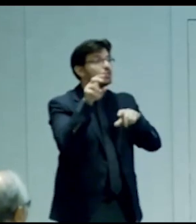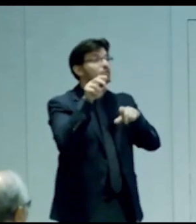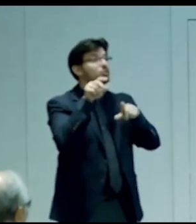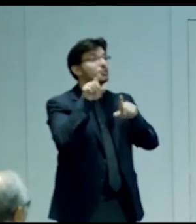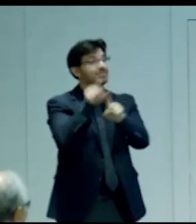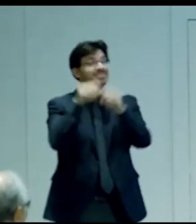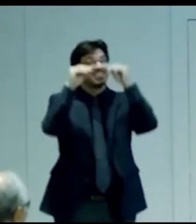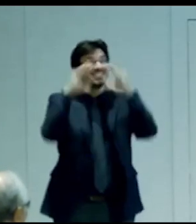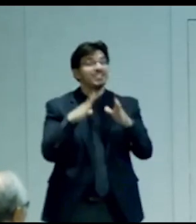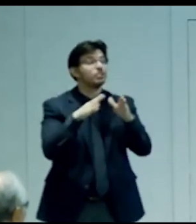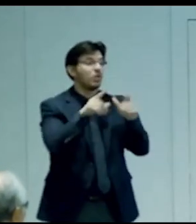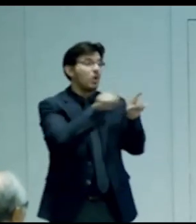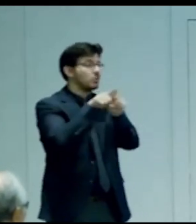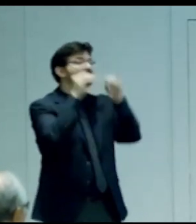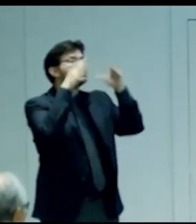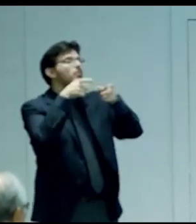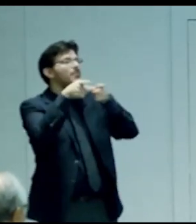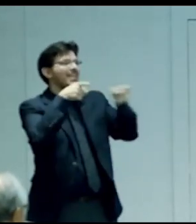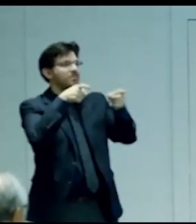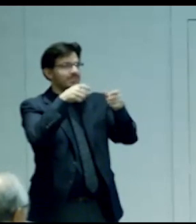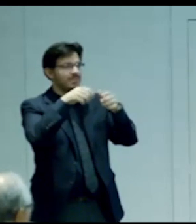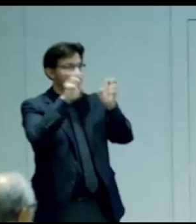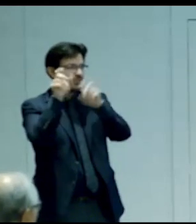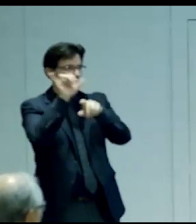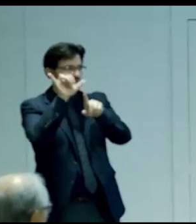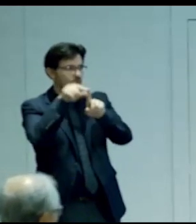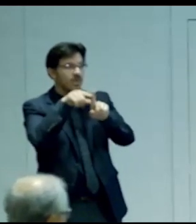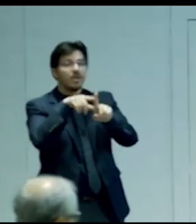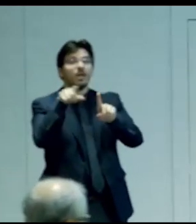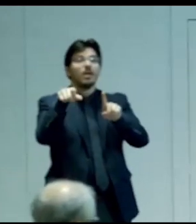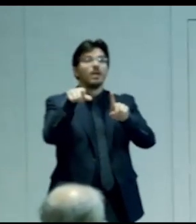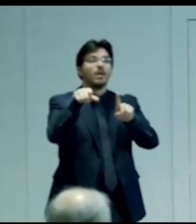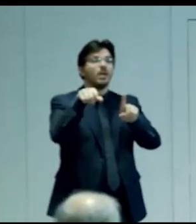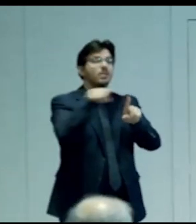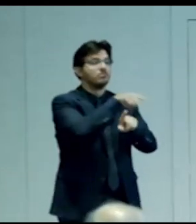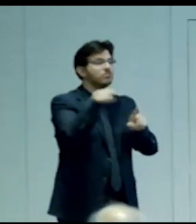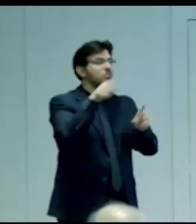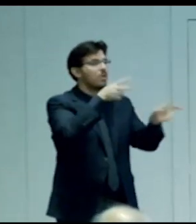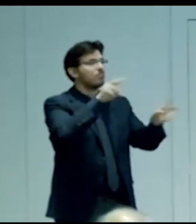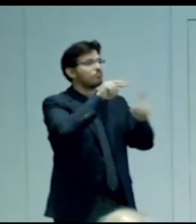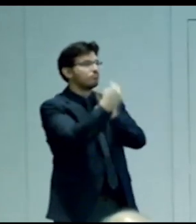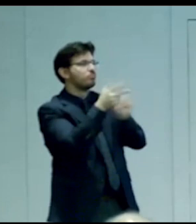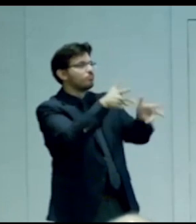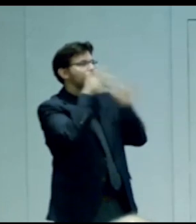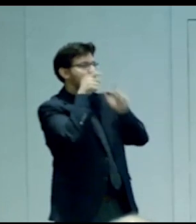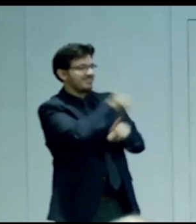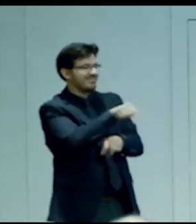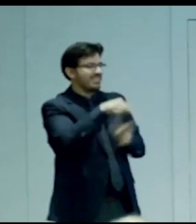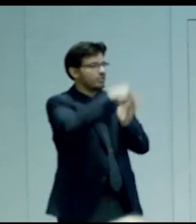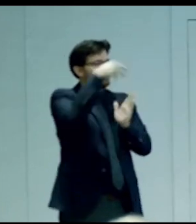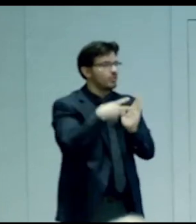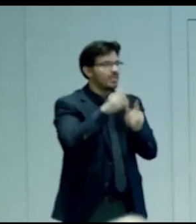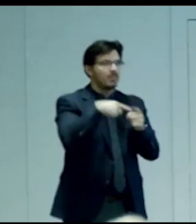teacher management issue, those are the perception of the student, individual student, about his or